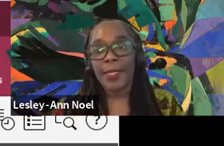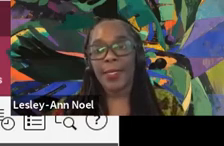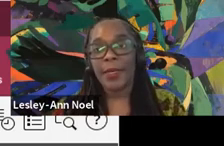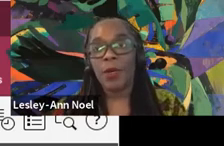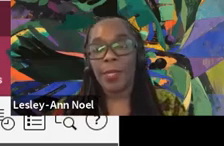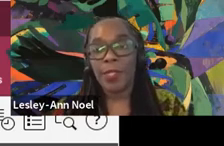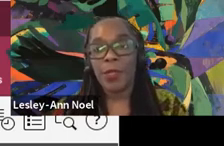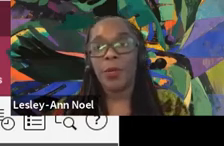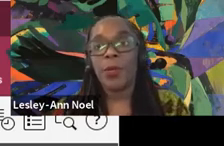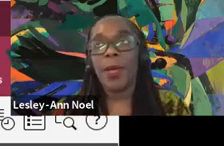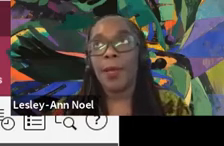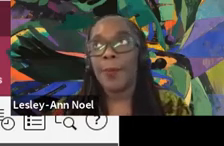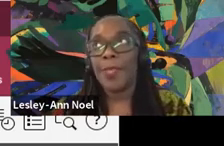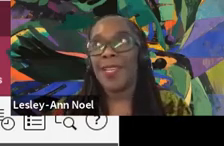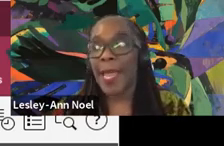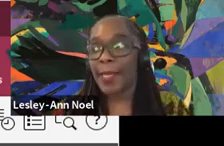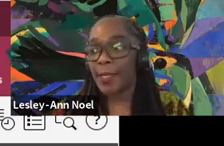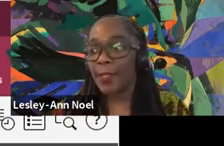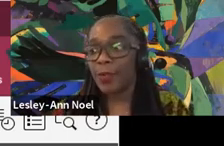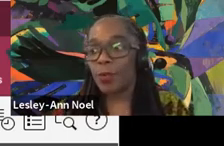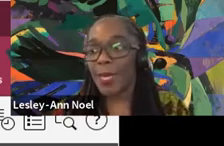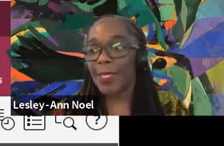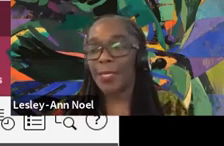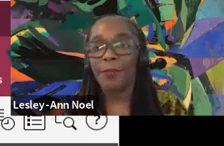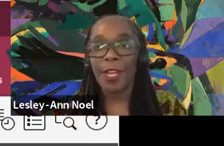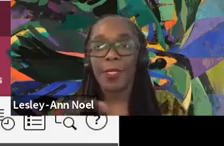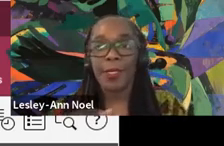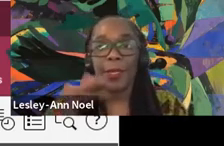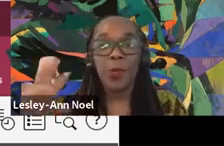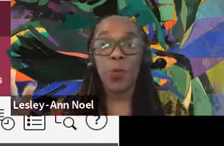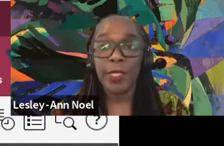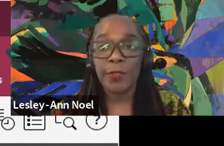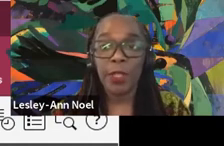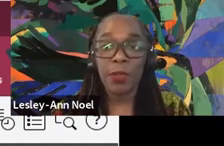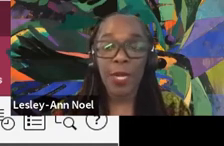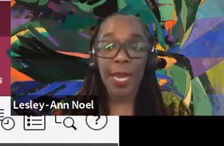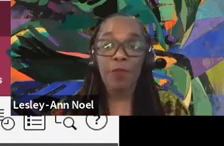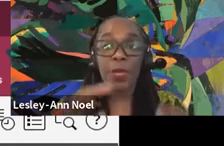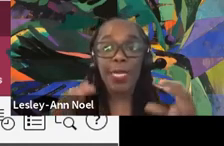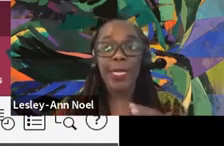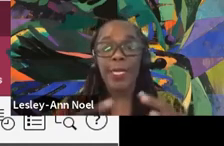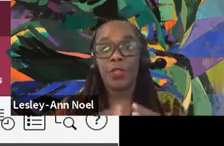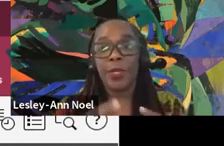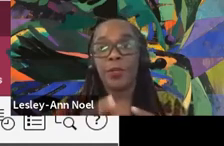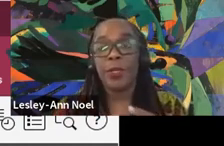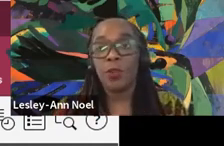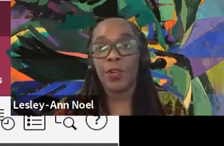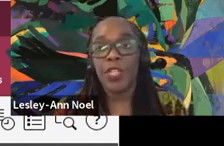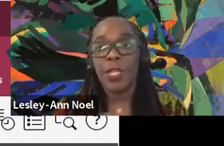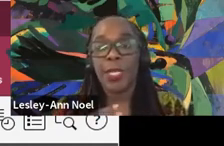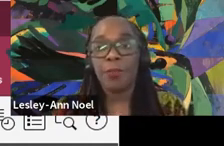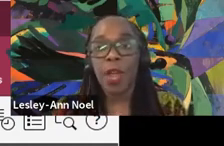is also connected to a different worldview. And I really enjoy